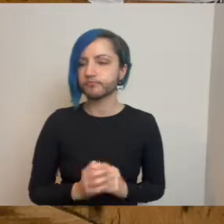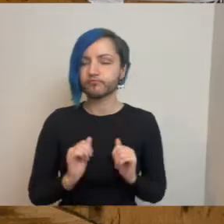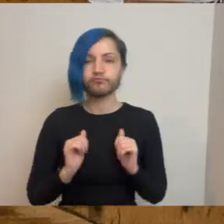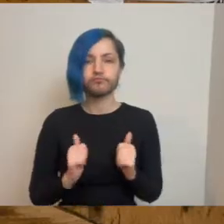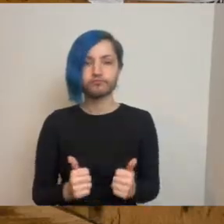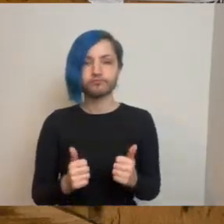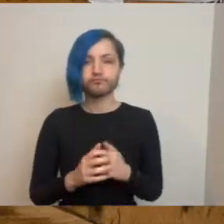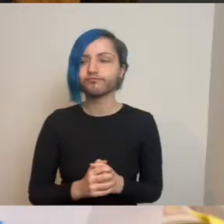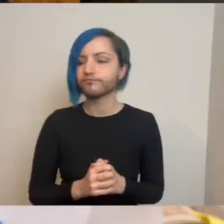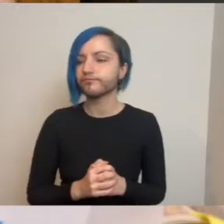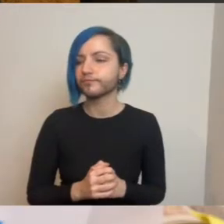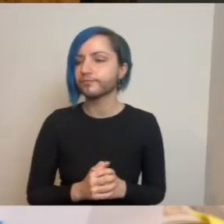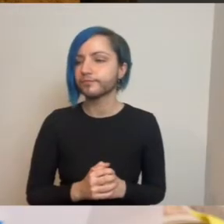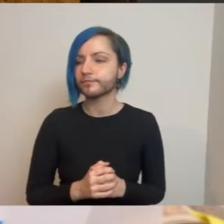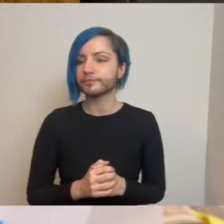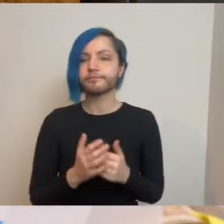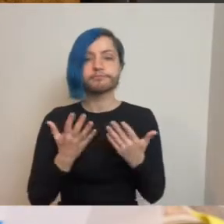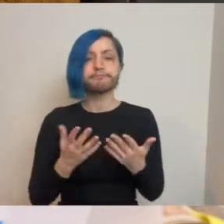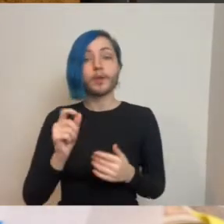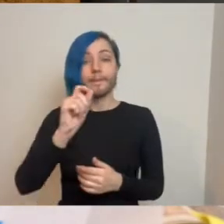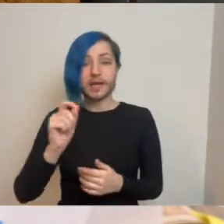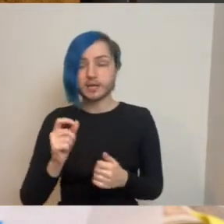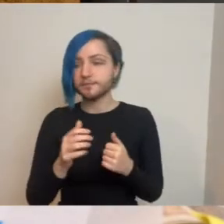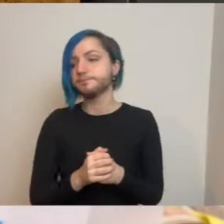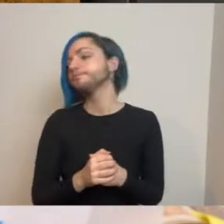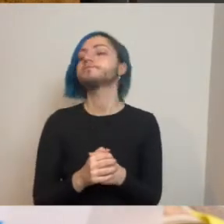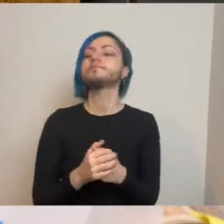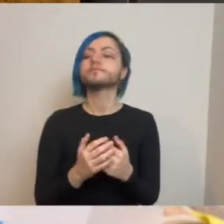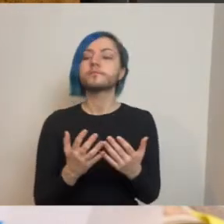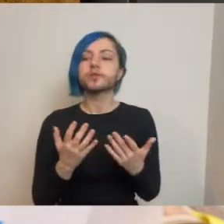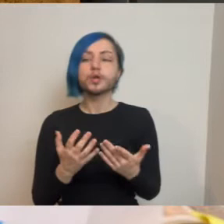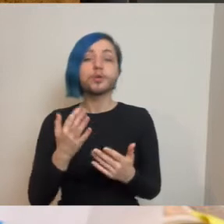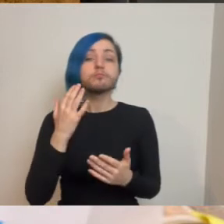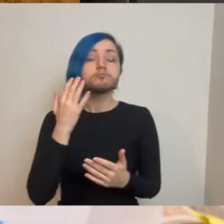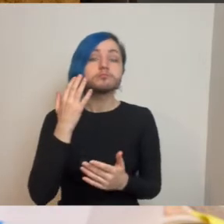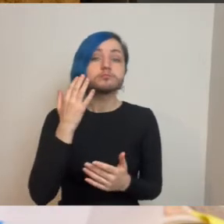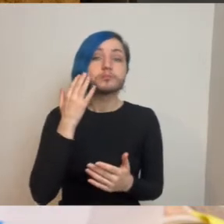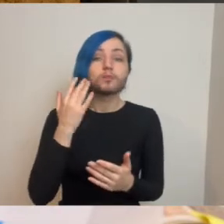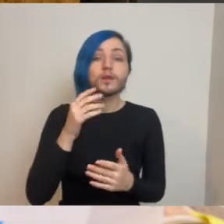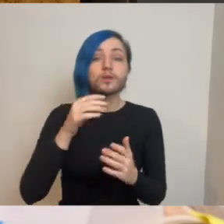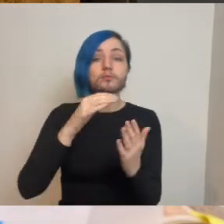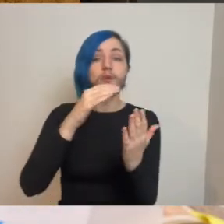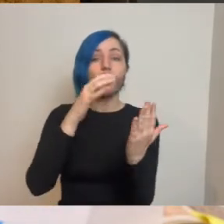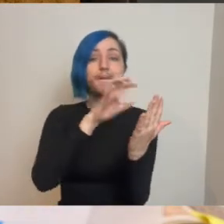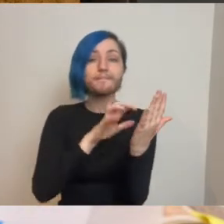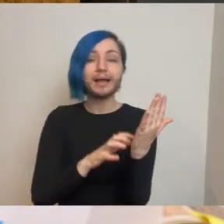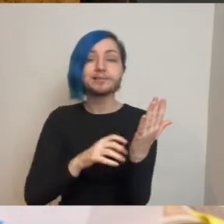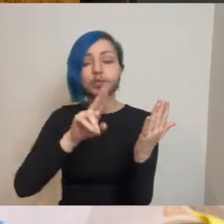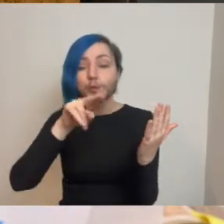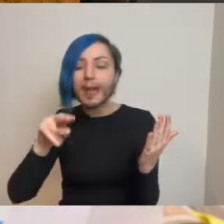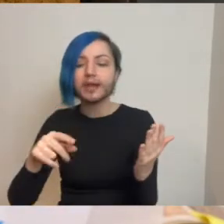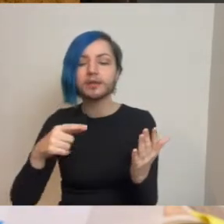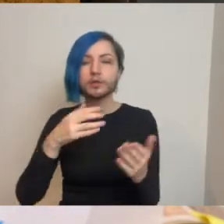Okay, taking my pen. So you can, because when you paint a pattern, you get quite lost in